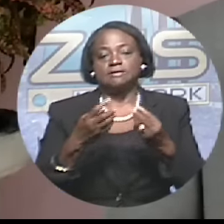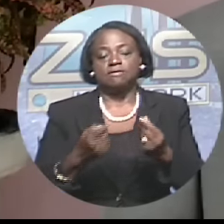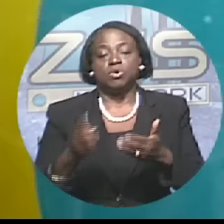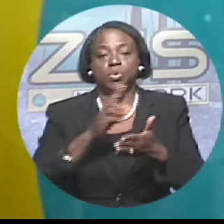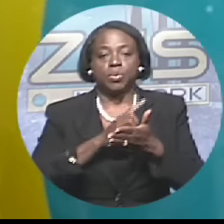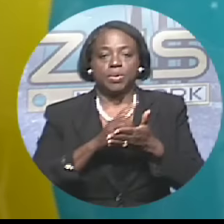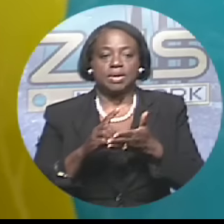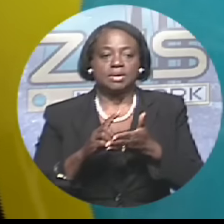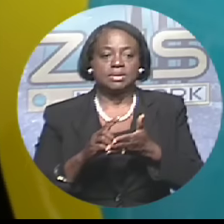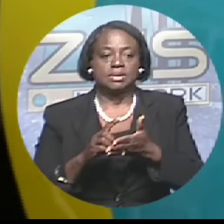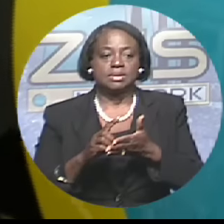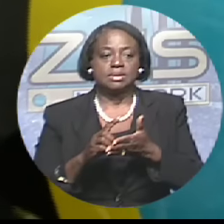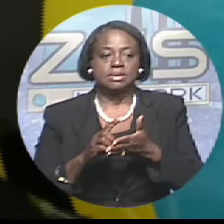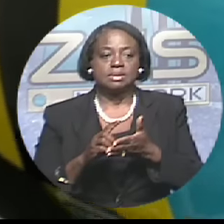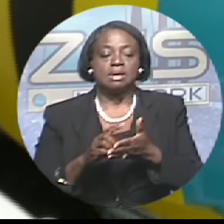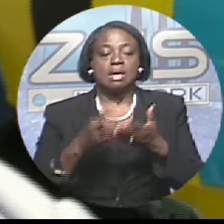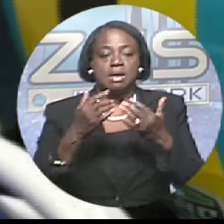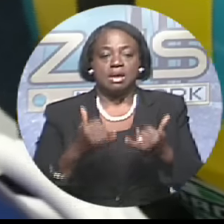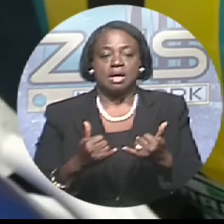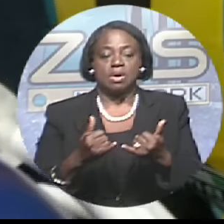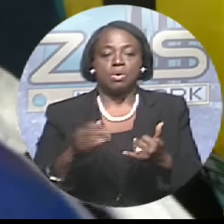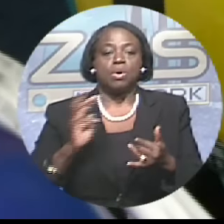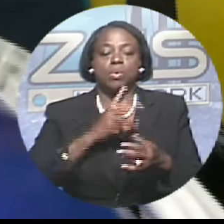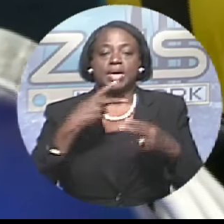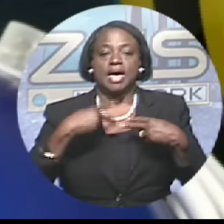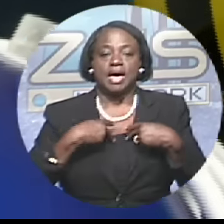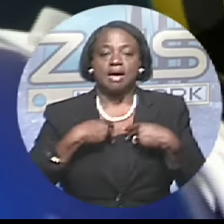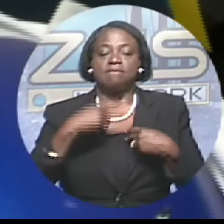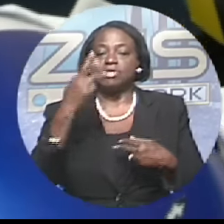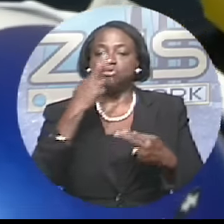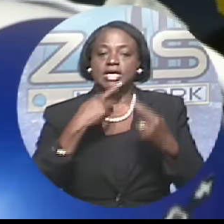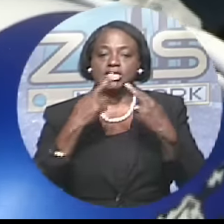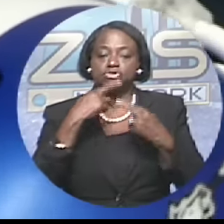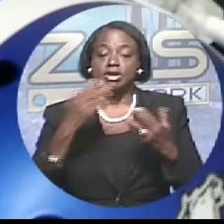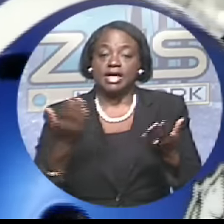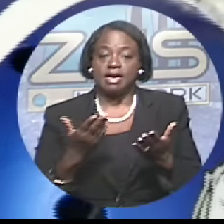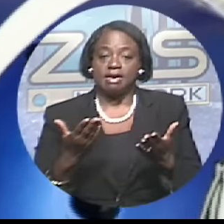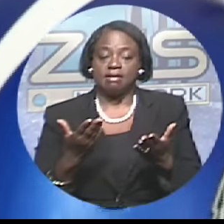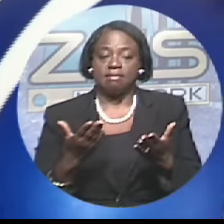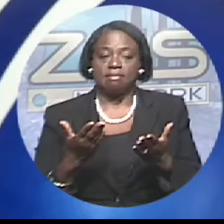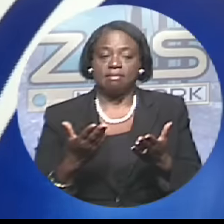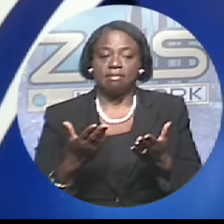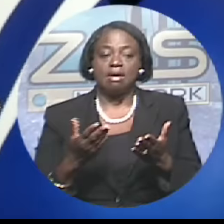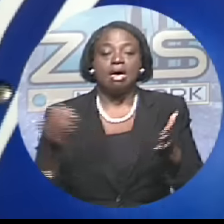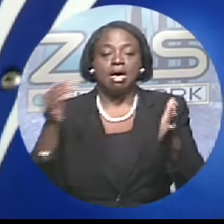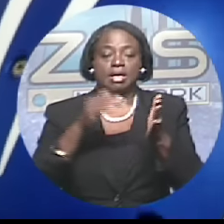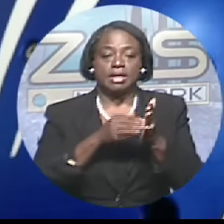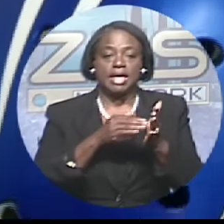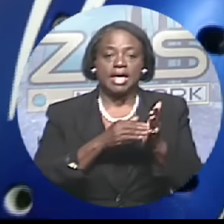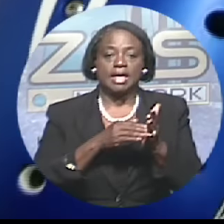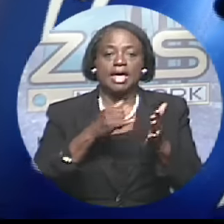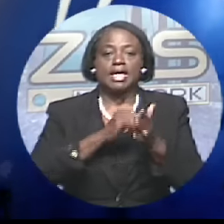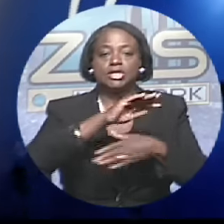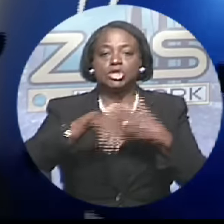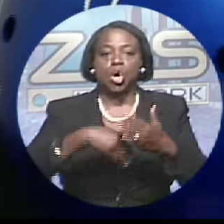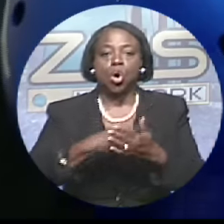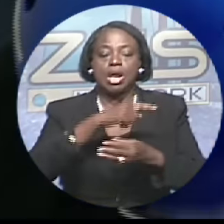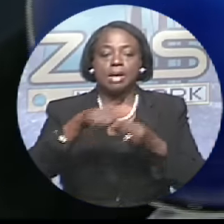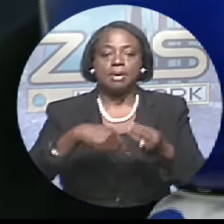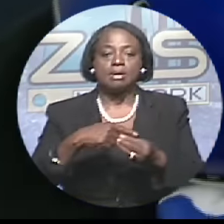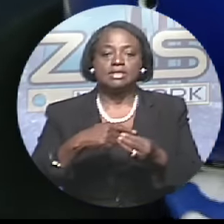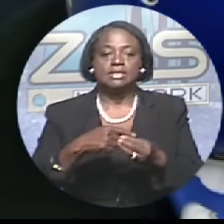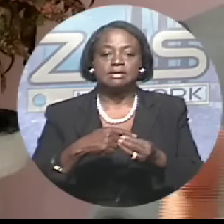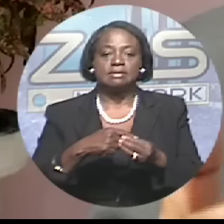Awards. Now we have the restaurants open here, and one's going to open also in Grand Bahama. Again, it's all about going